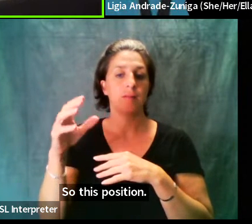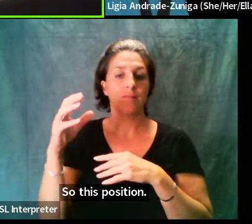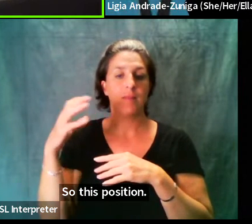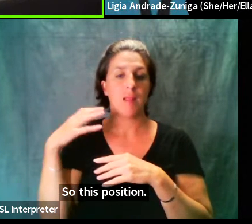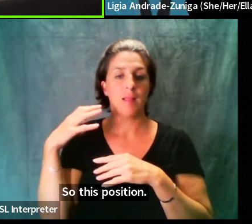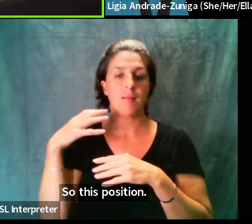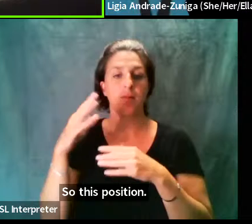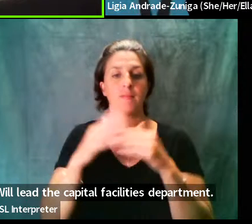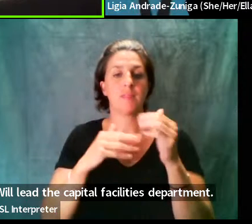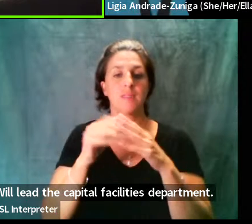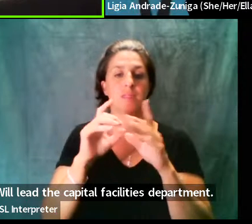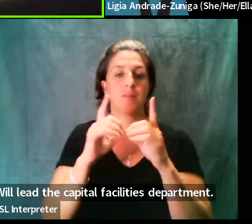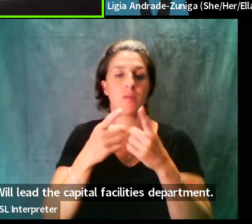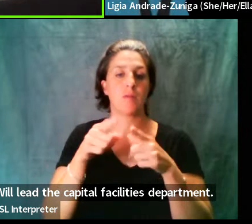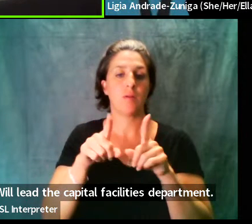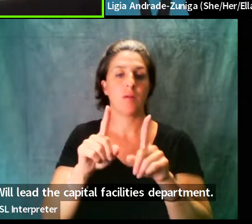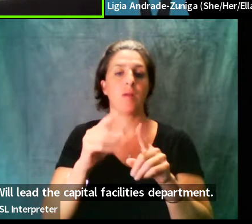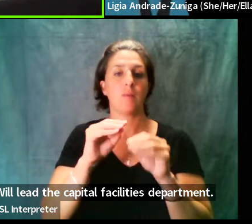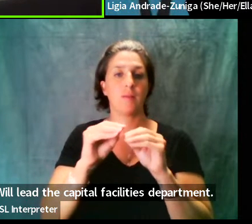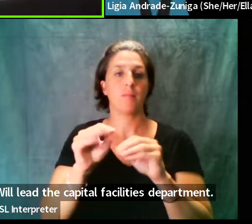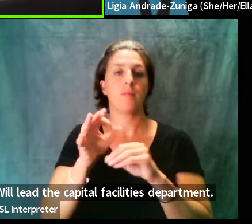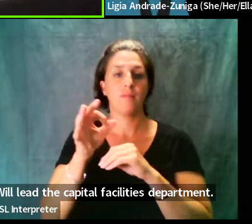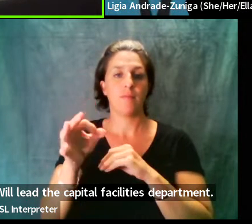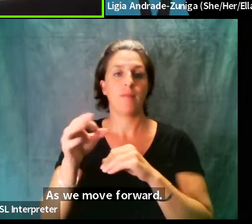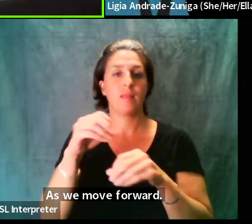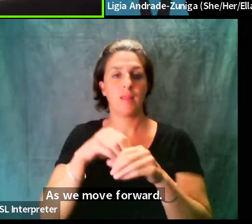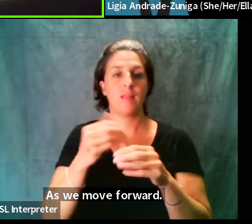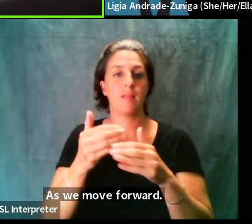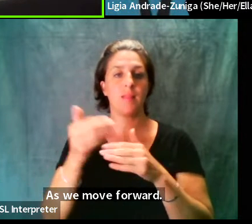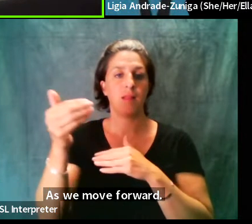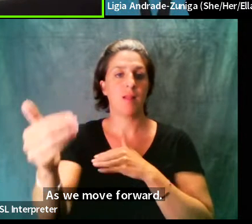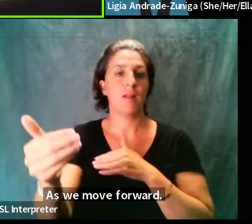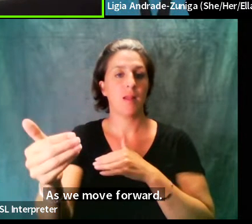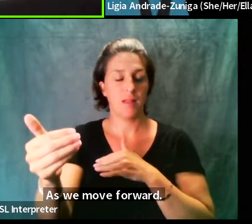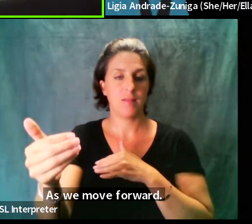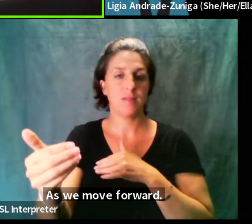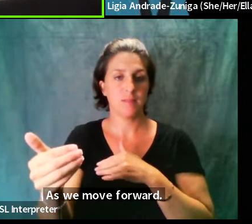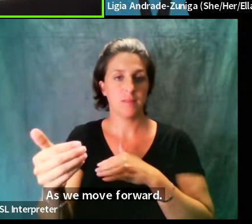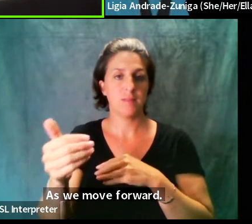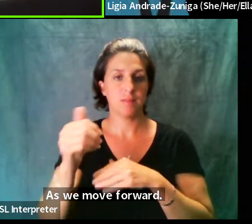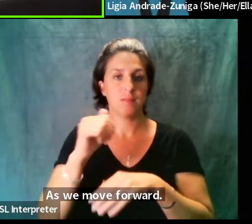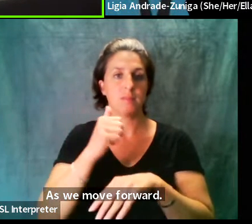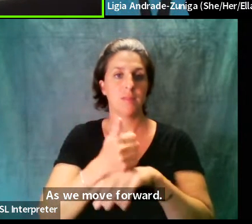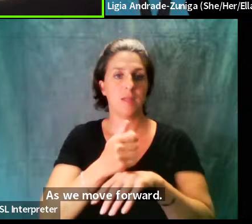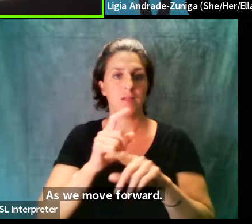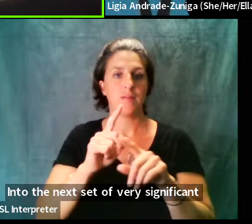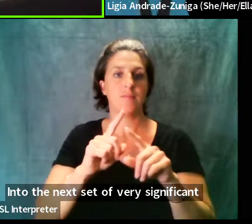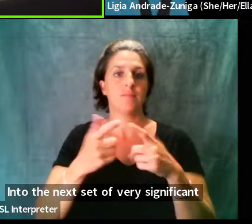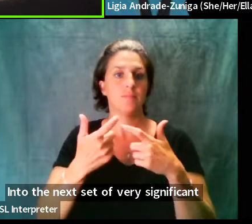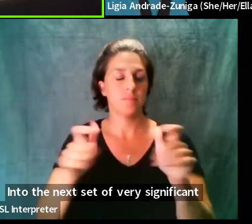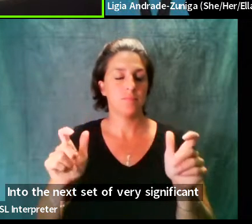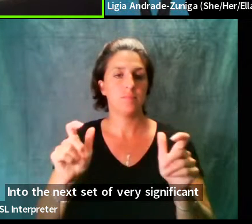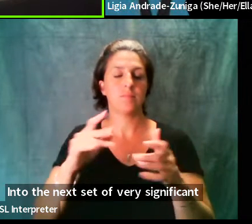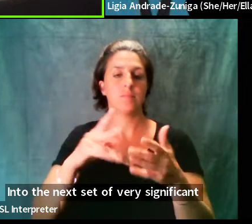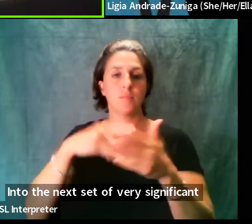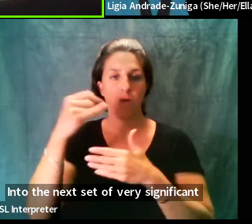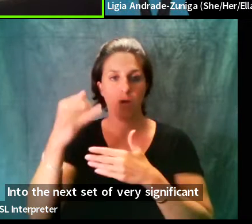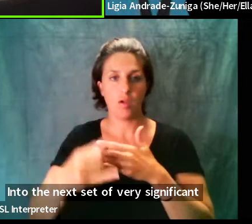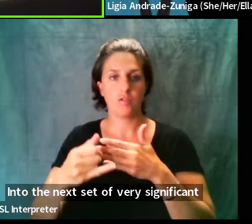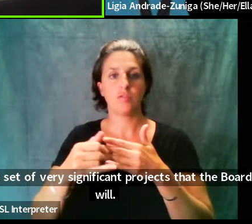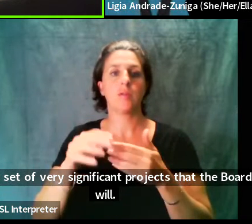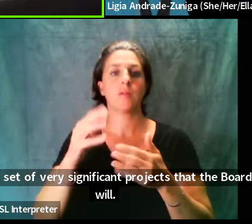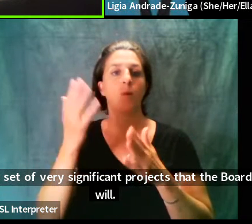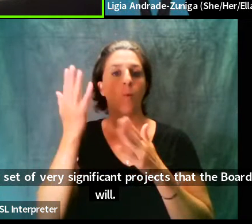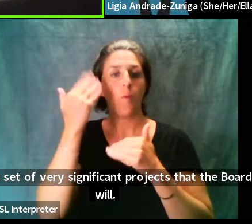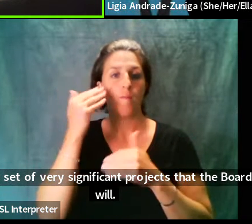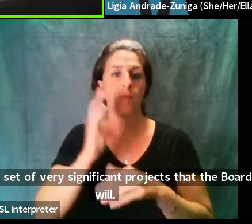move forward into the next set of very significant projects that the board will hopefully be